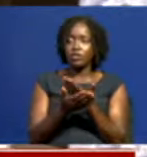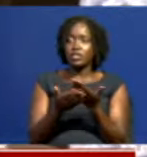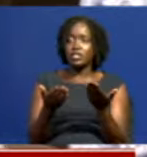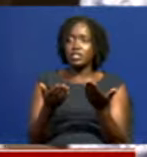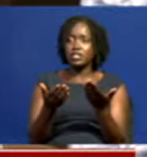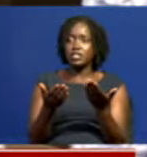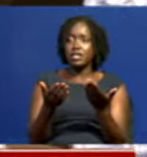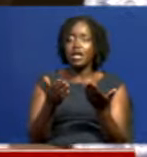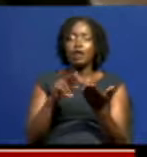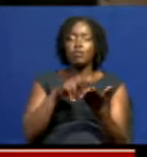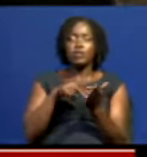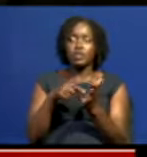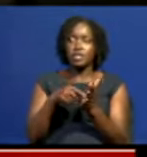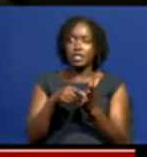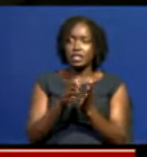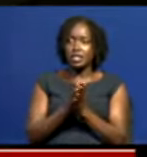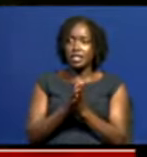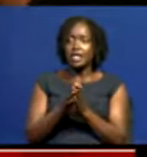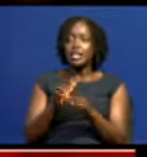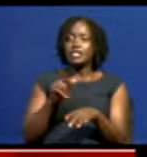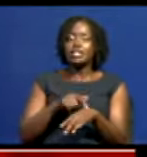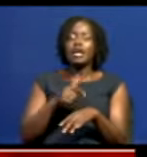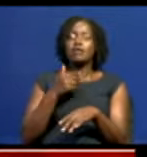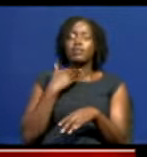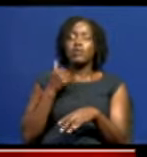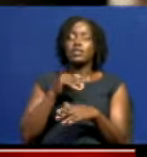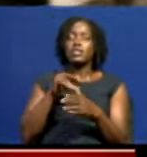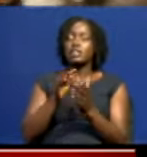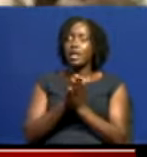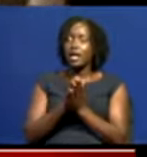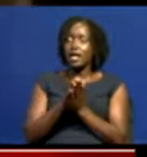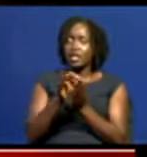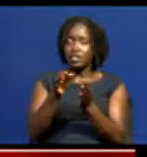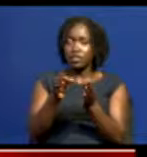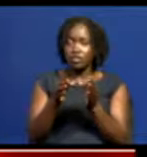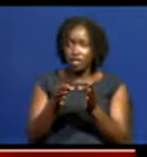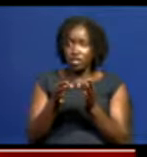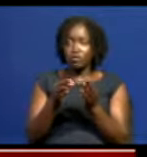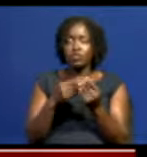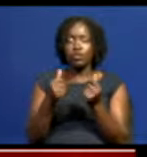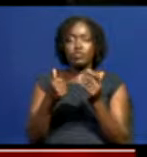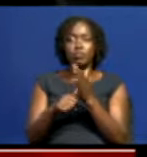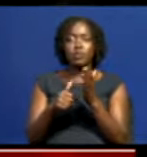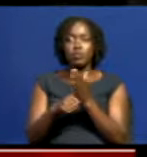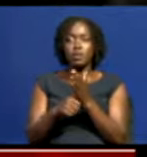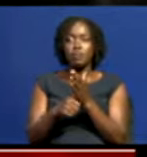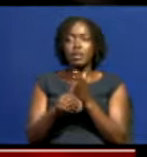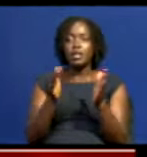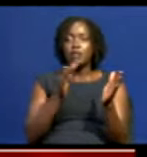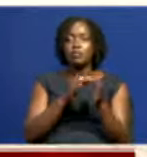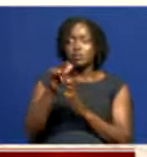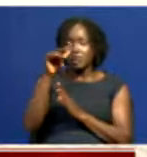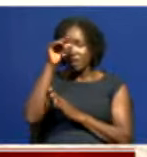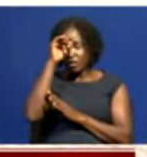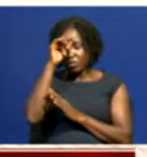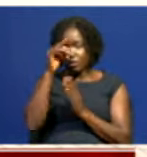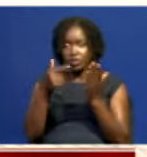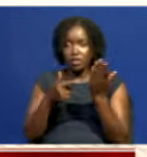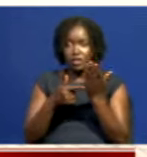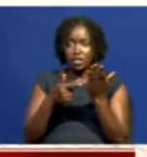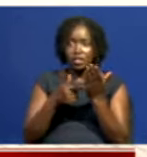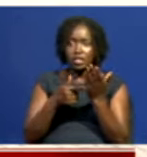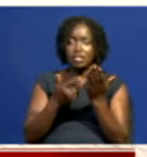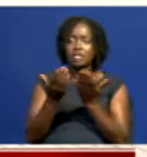particular project. While calling on Treasury to urgently resolve the matter, Kuria noted that plans by the government to digitize all